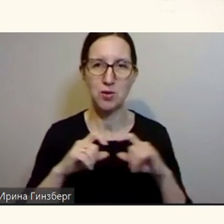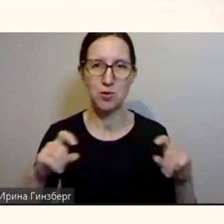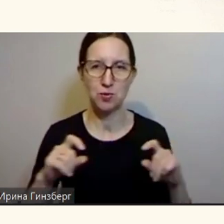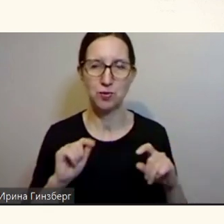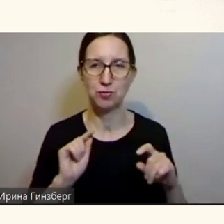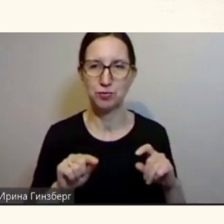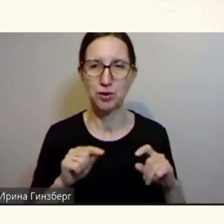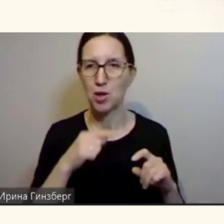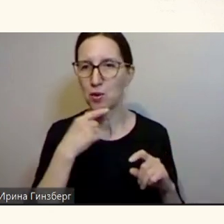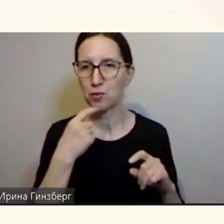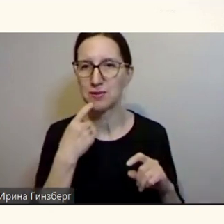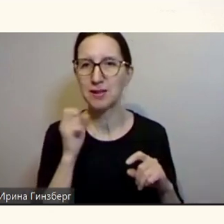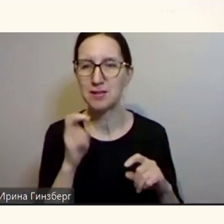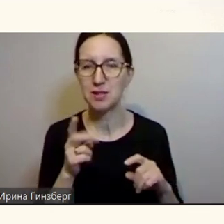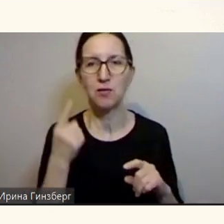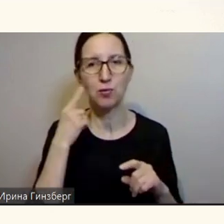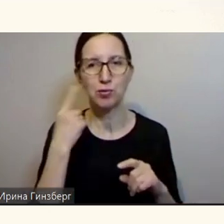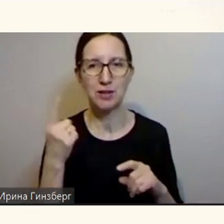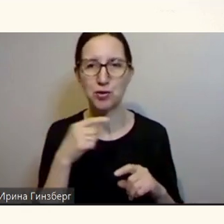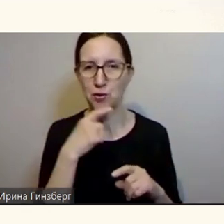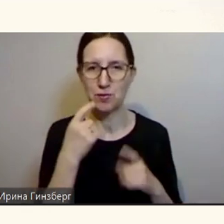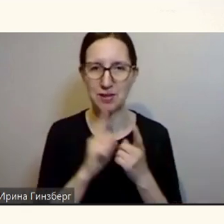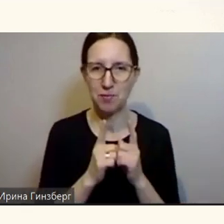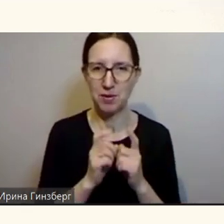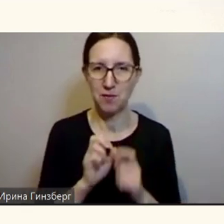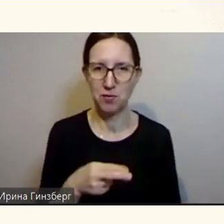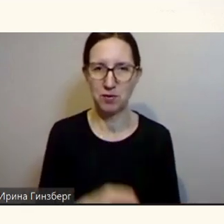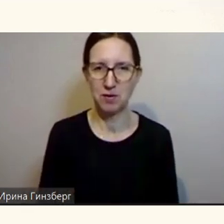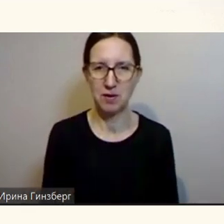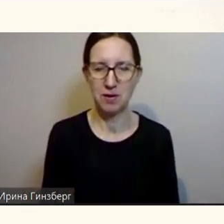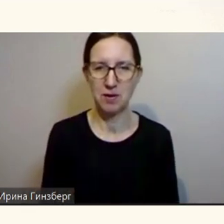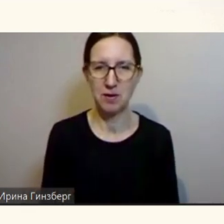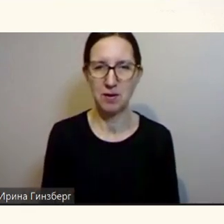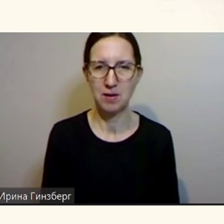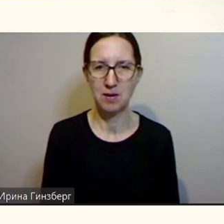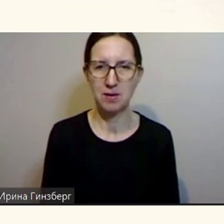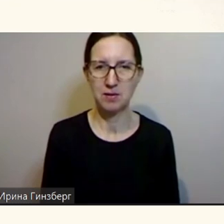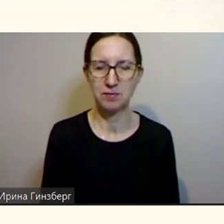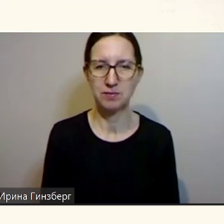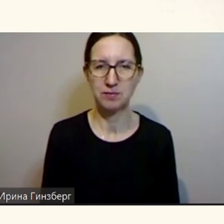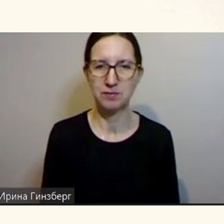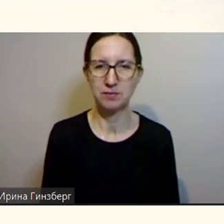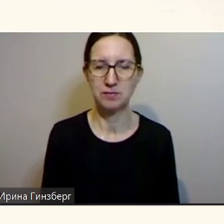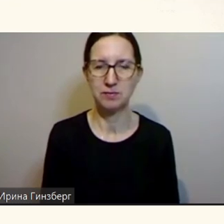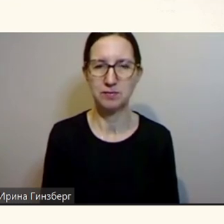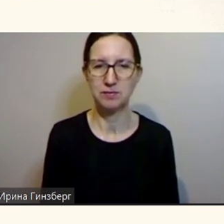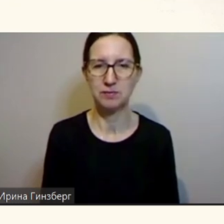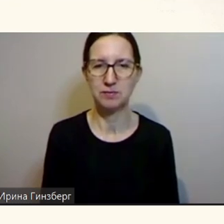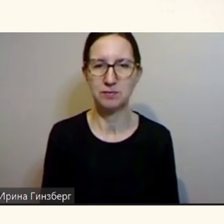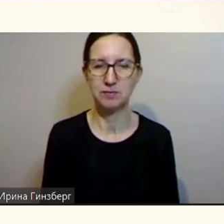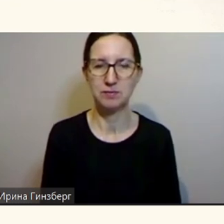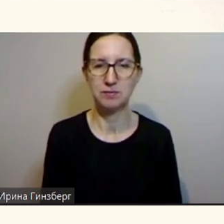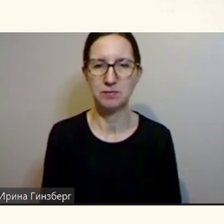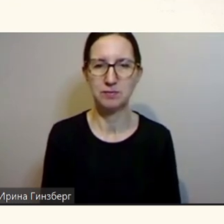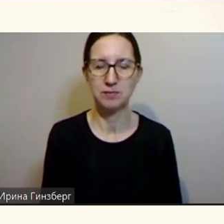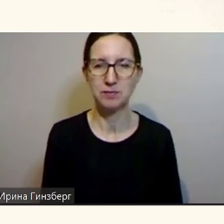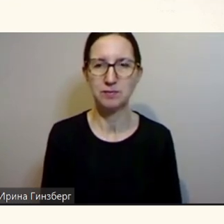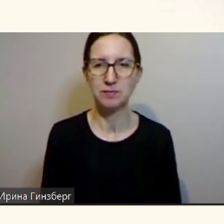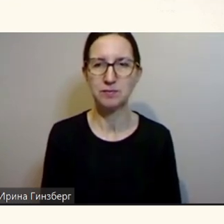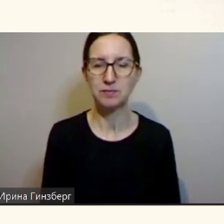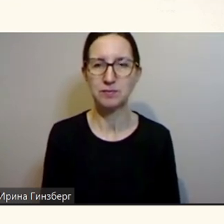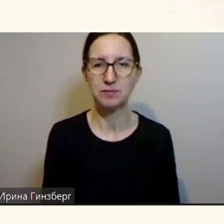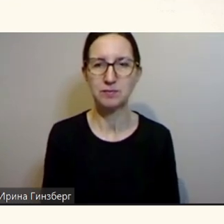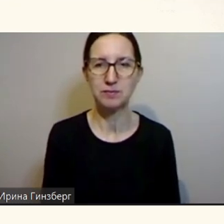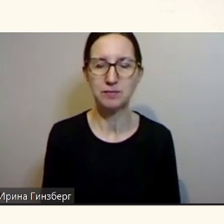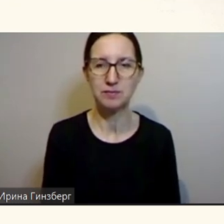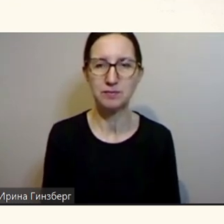Yeah, so that's the problem on the other end. They need to click on the globe icon. Yeah, mm-hmm. They need to enable the